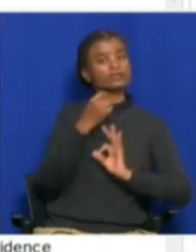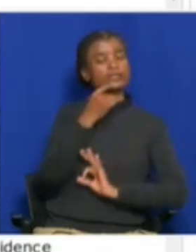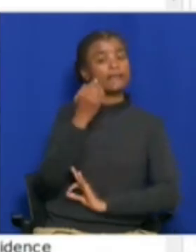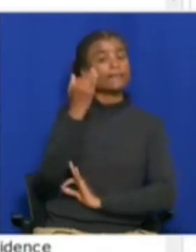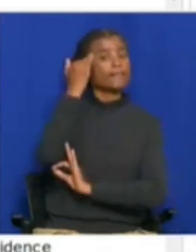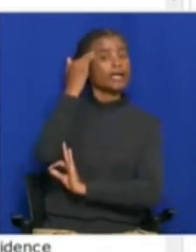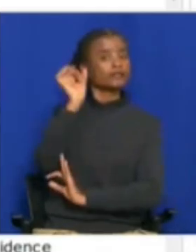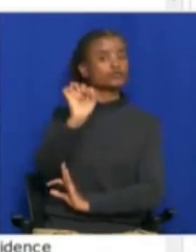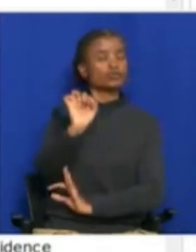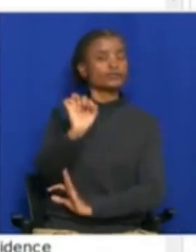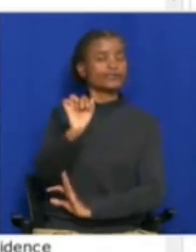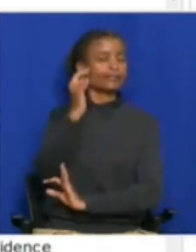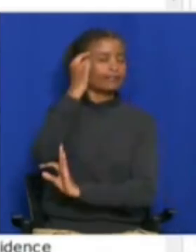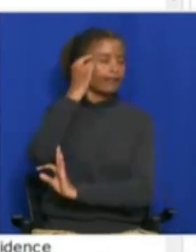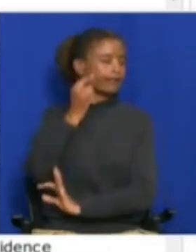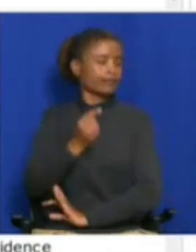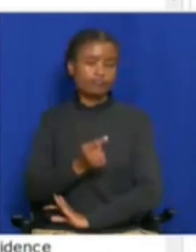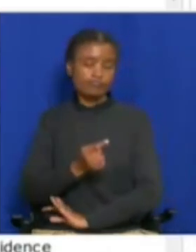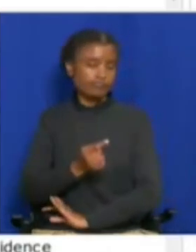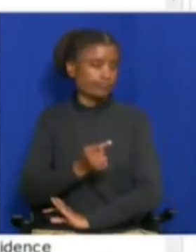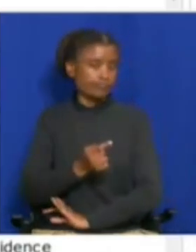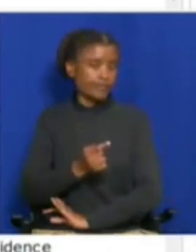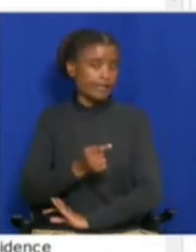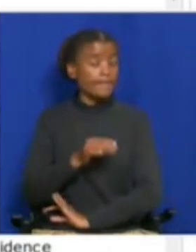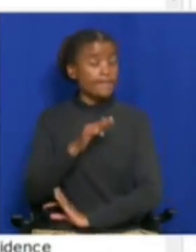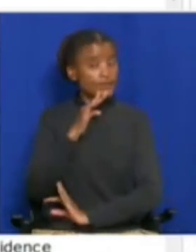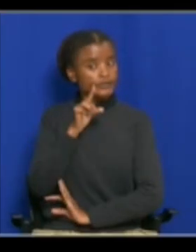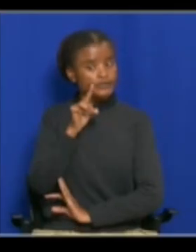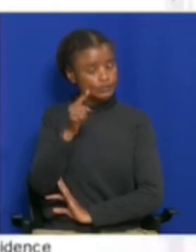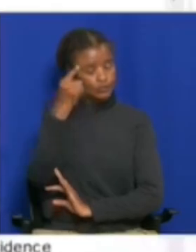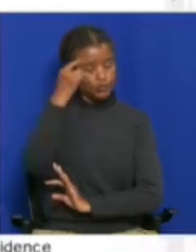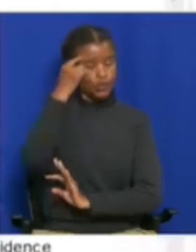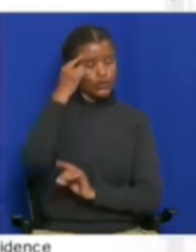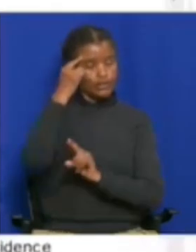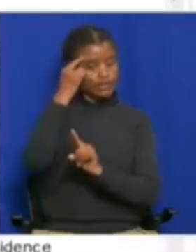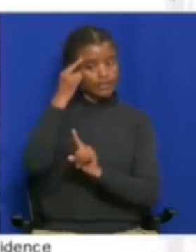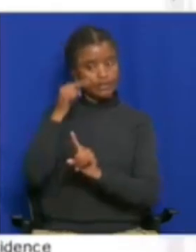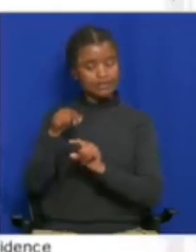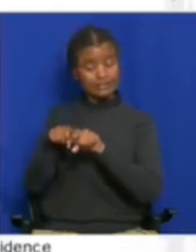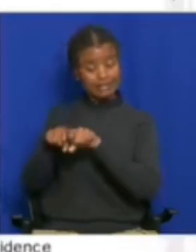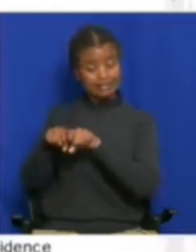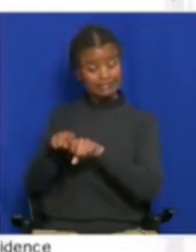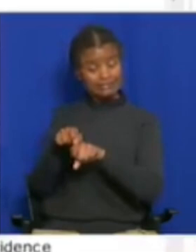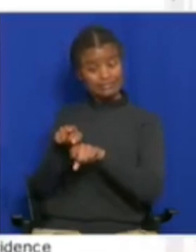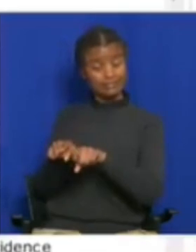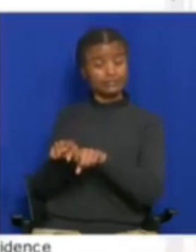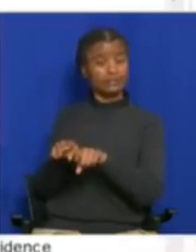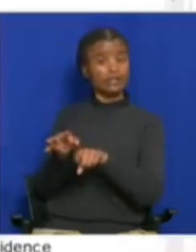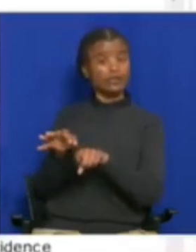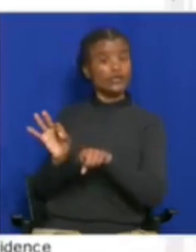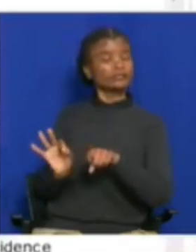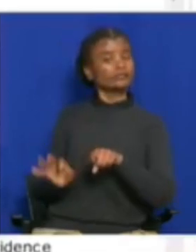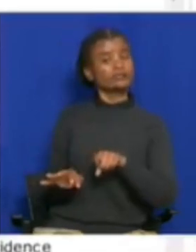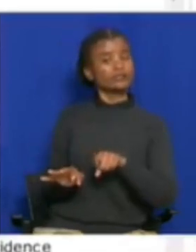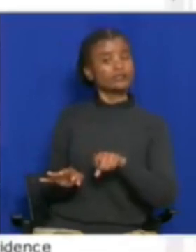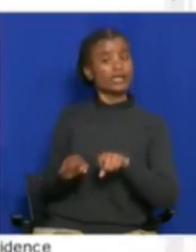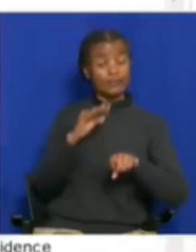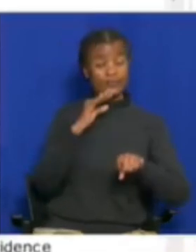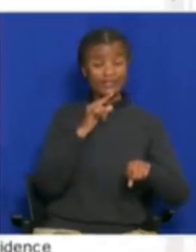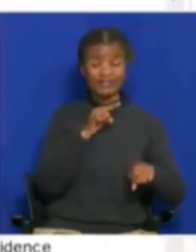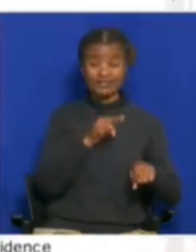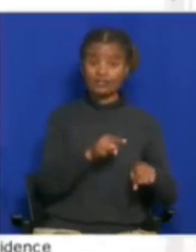basis that it was the subjective test that applied, correct? Correct. So reasonable did not come into the